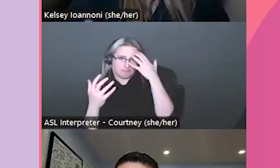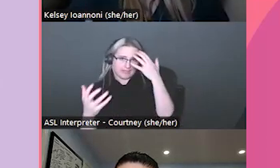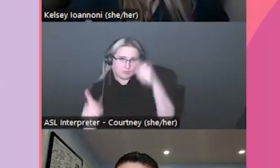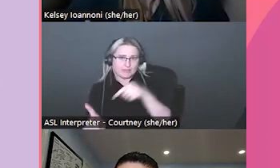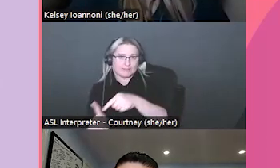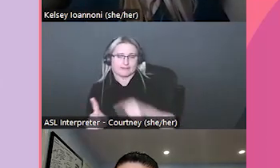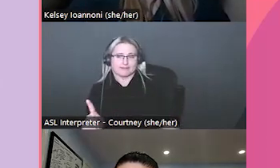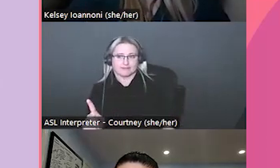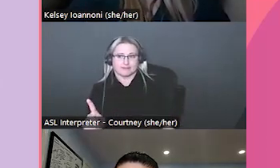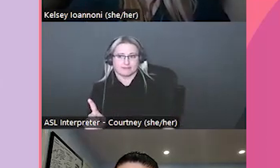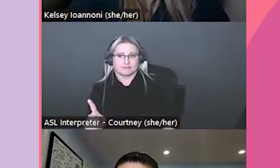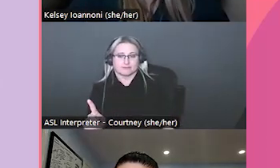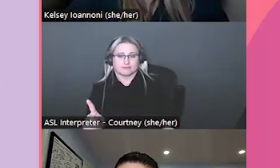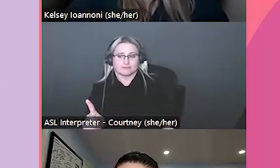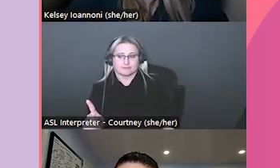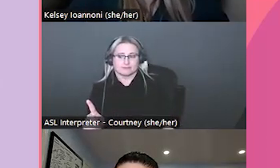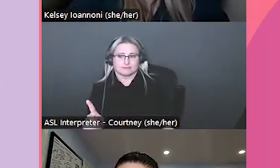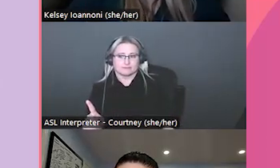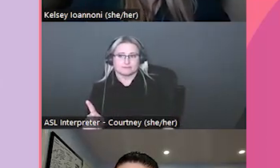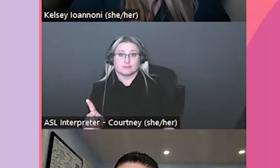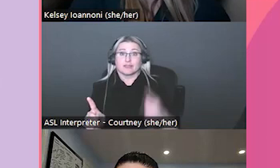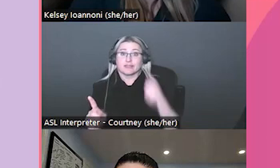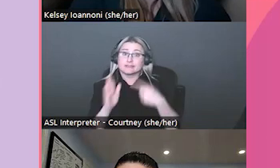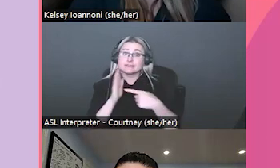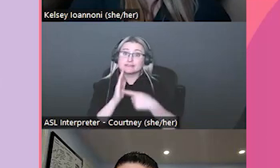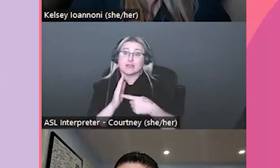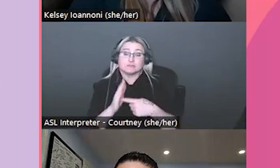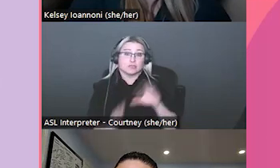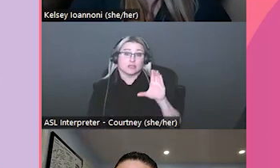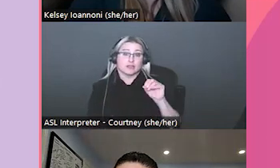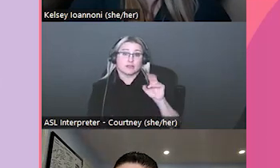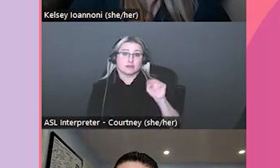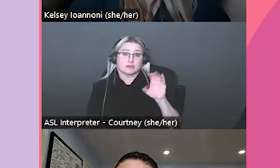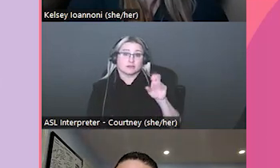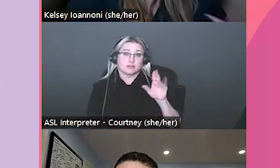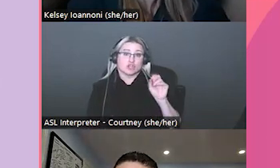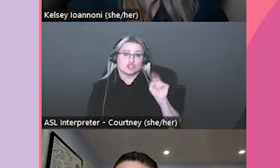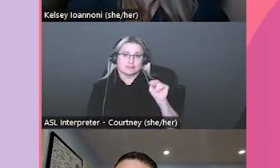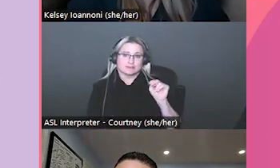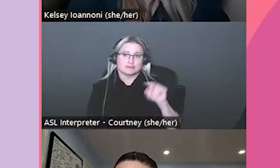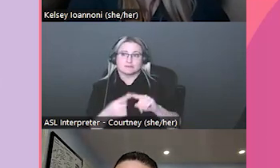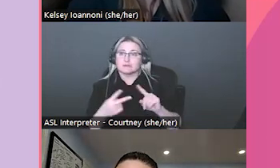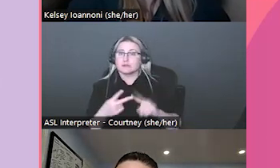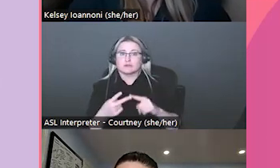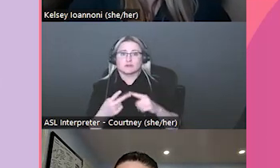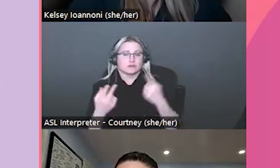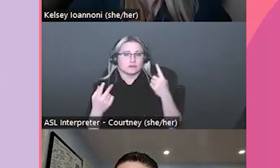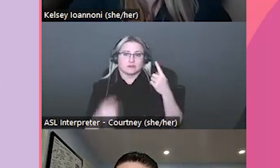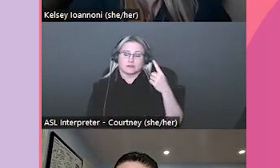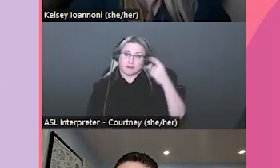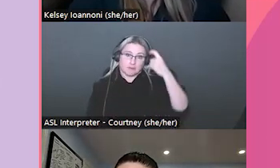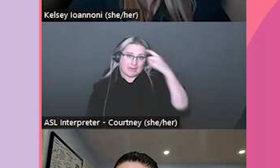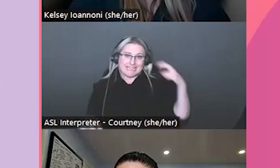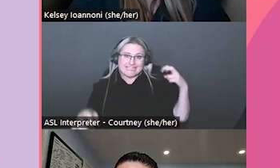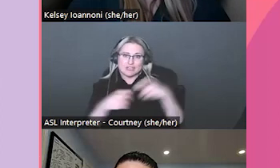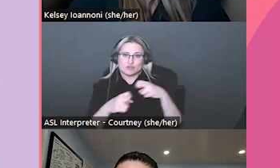problems like migraines that could come from things like a concussion from being pushed down the stairs, from traumatic brain injury, from being pushed